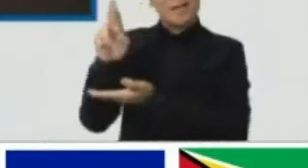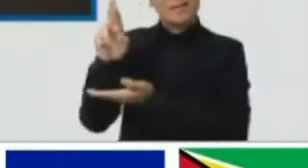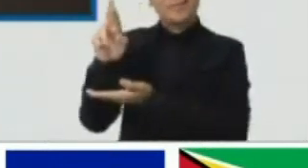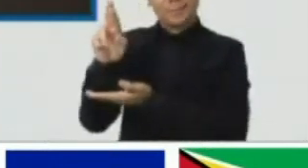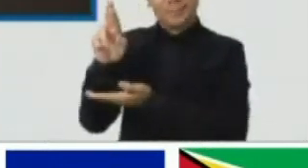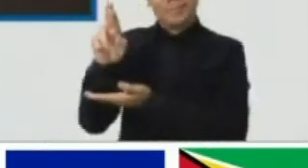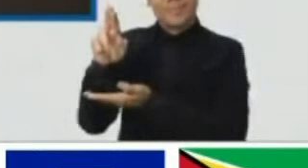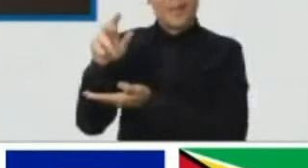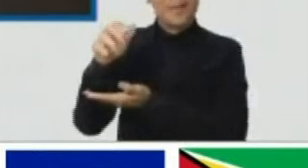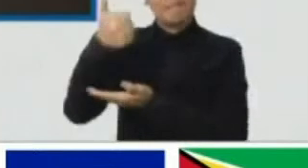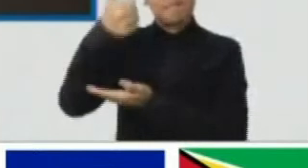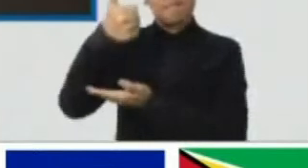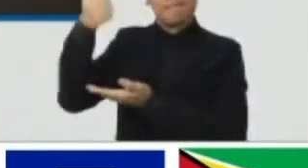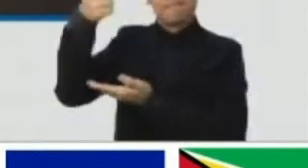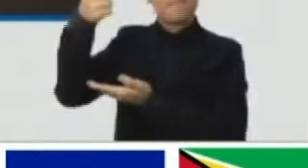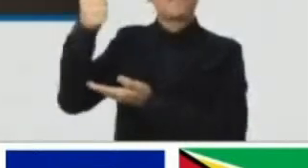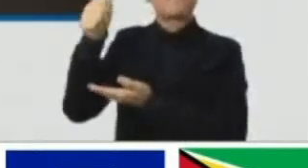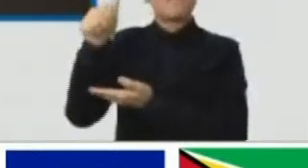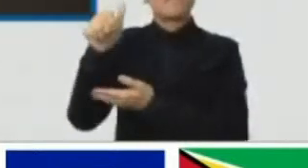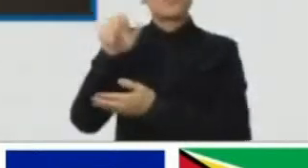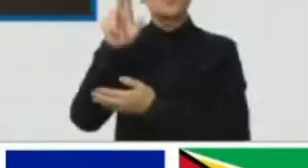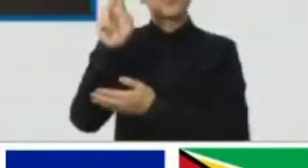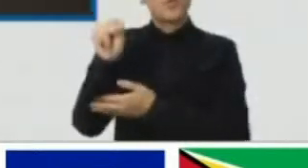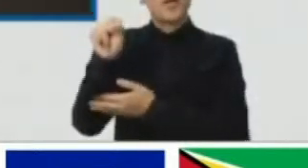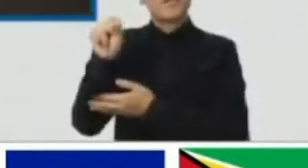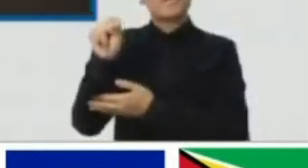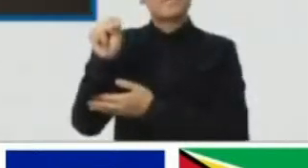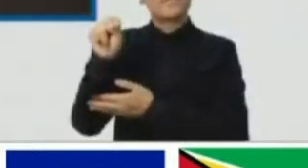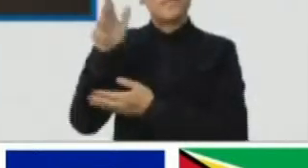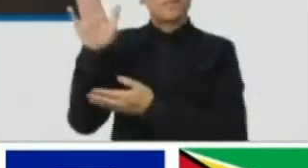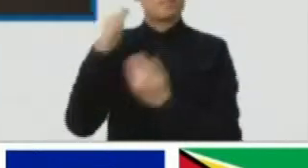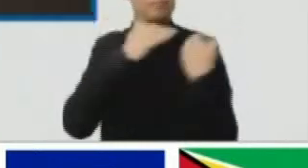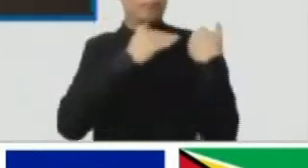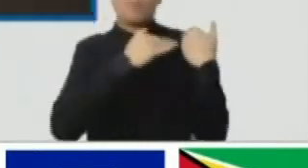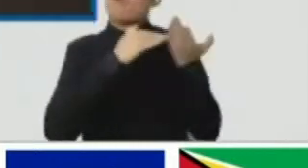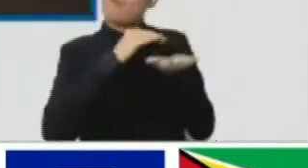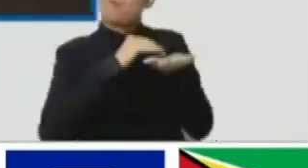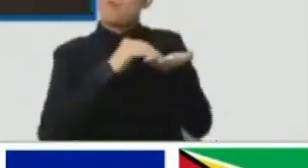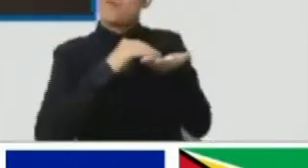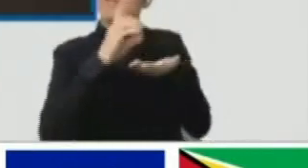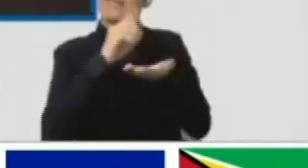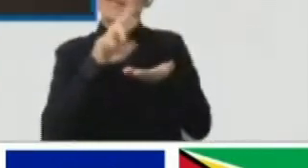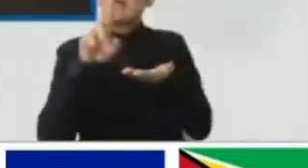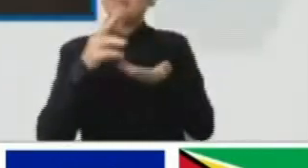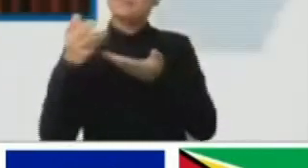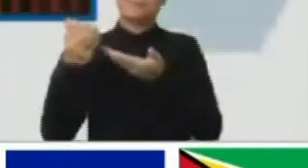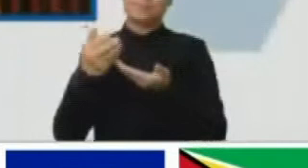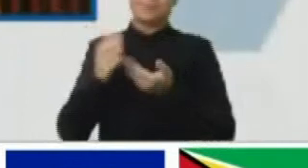for Disaster Risk Reduction, Ms. Mami Mitsutori.